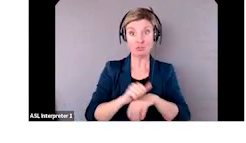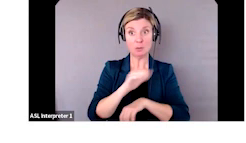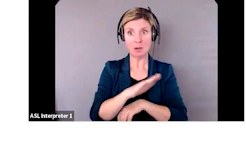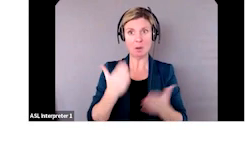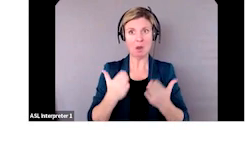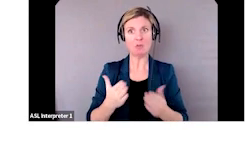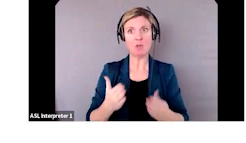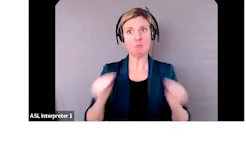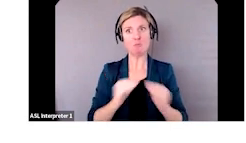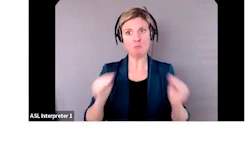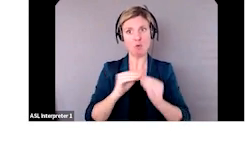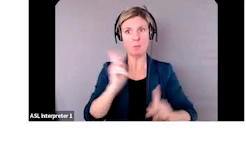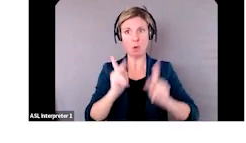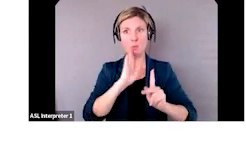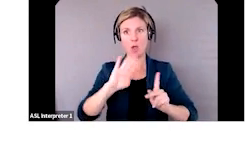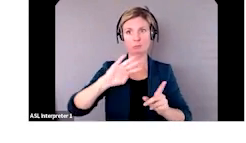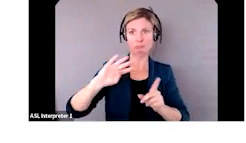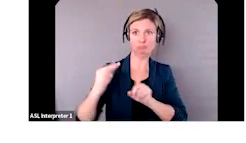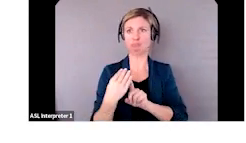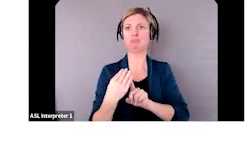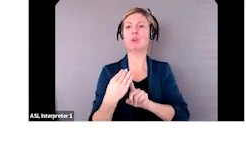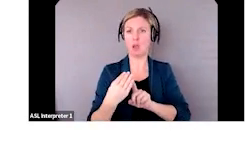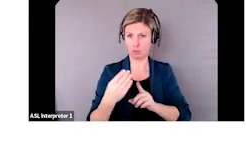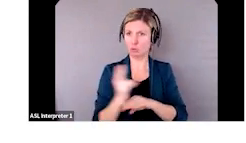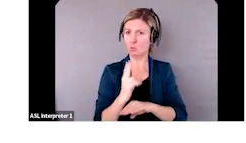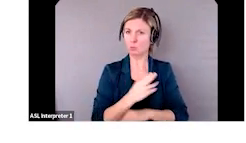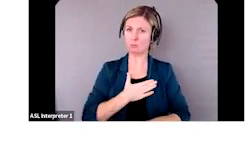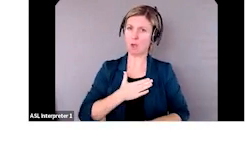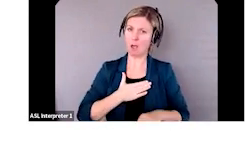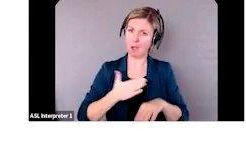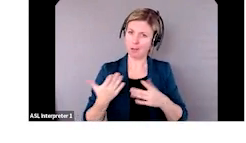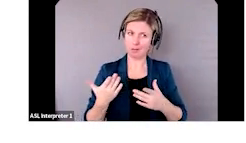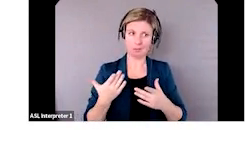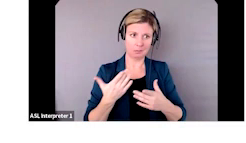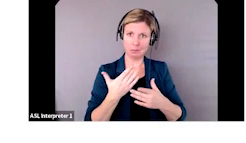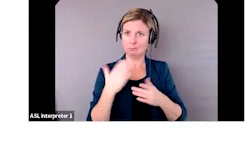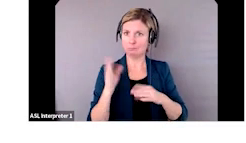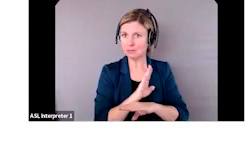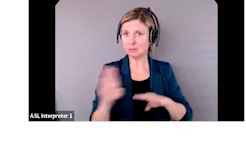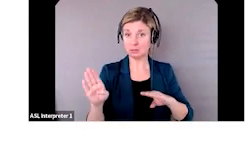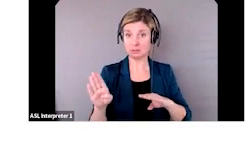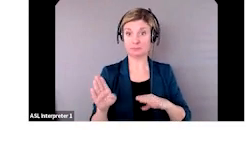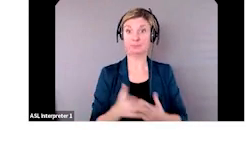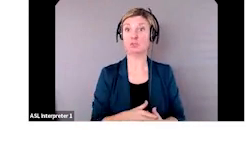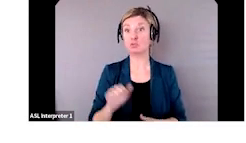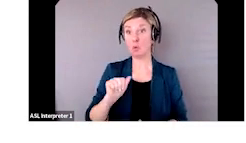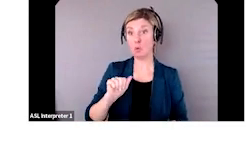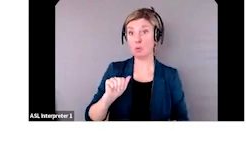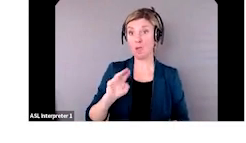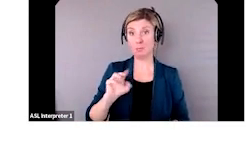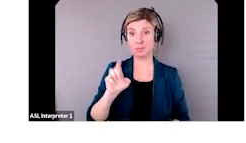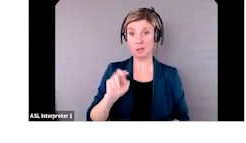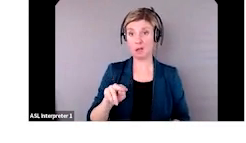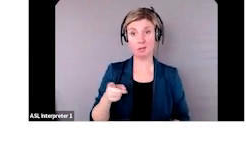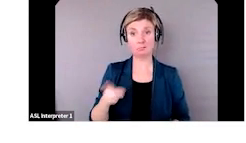is the number one reason. Obviously, they have everything. A lot of people in Canada and certainly